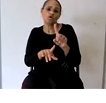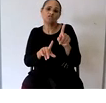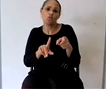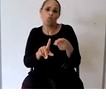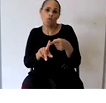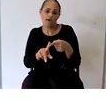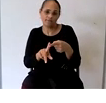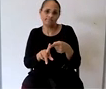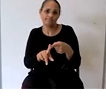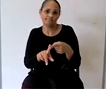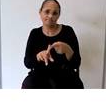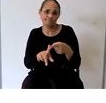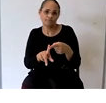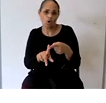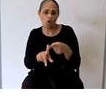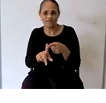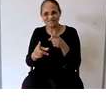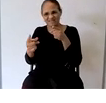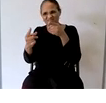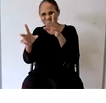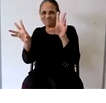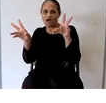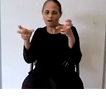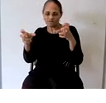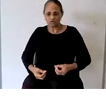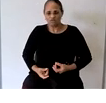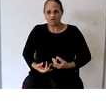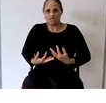form or an object of inspiration.